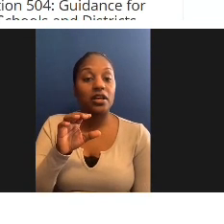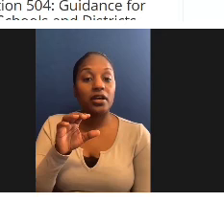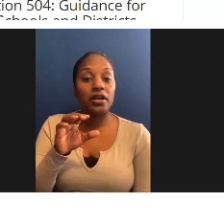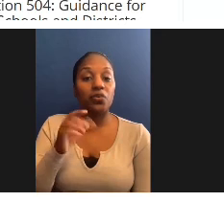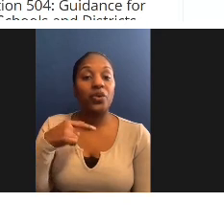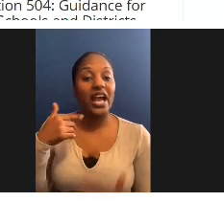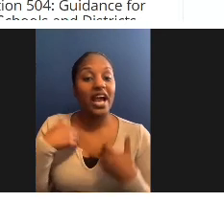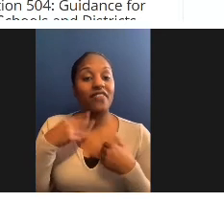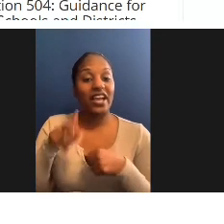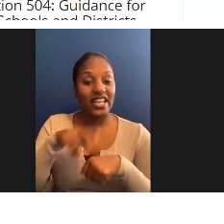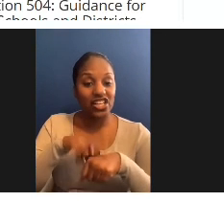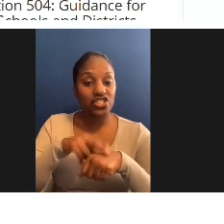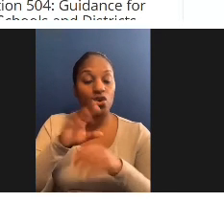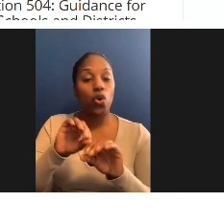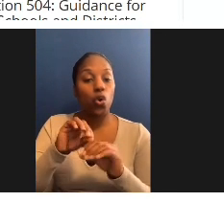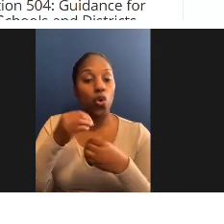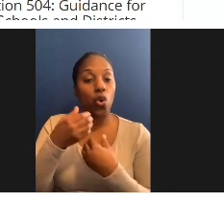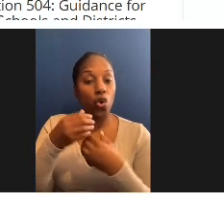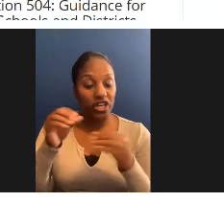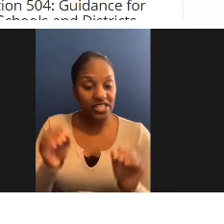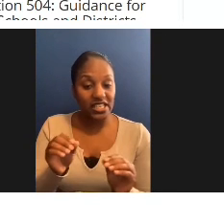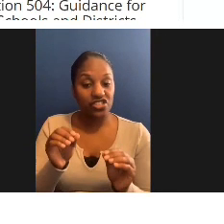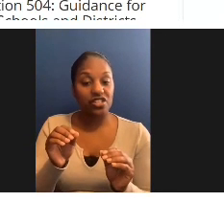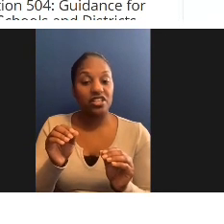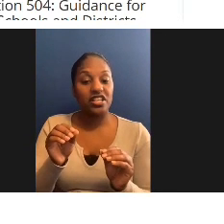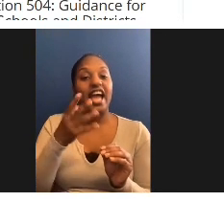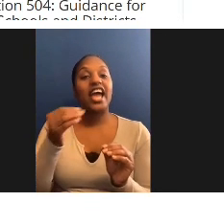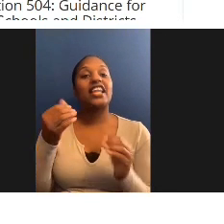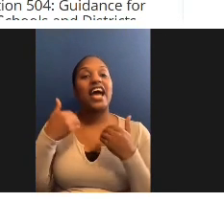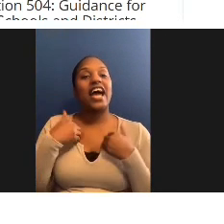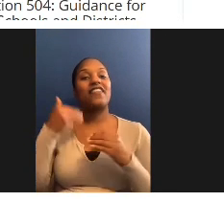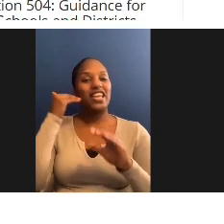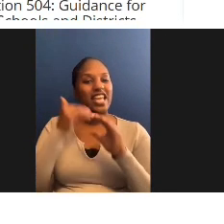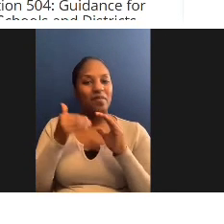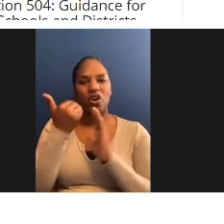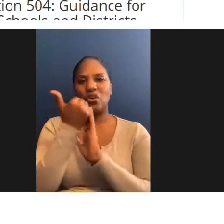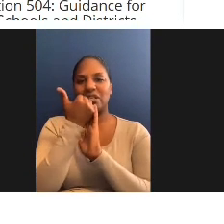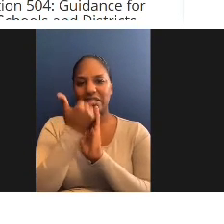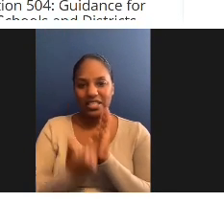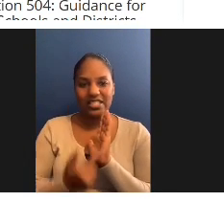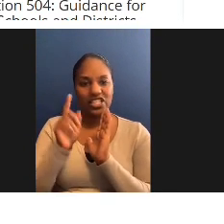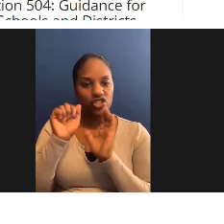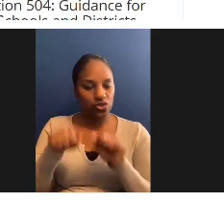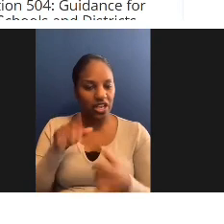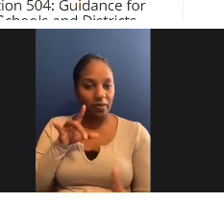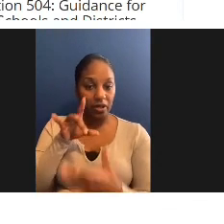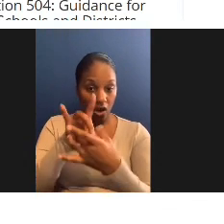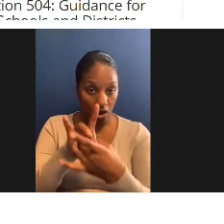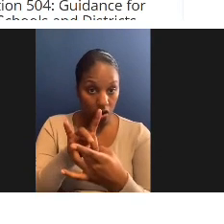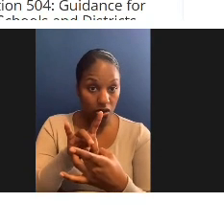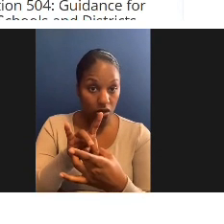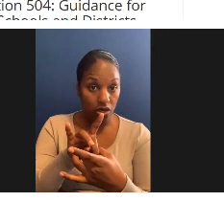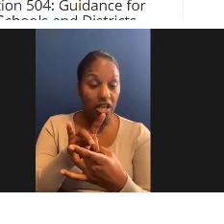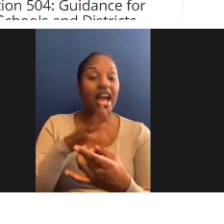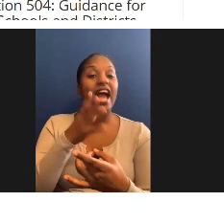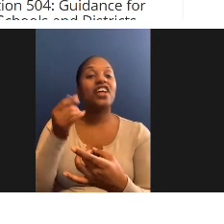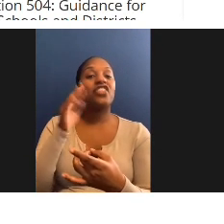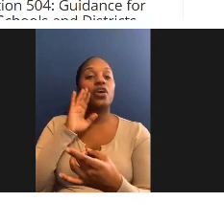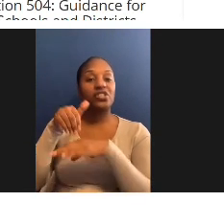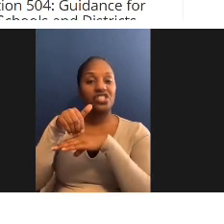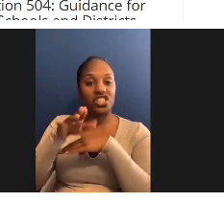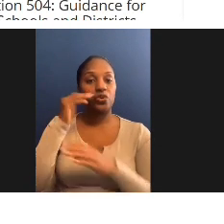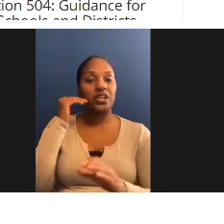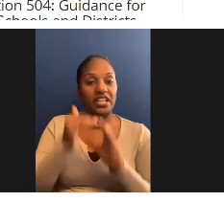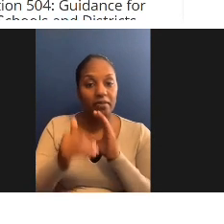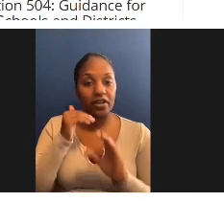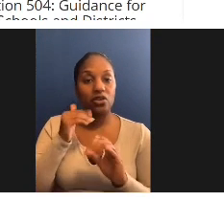organization, and they have email listservs that you can belong to, and they will send out emails